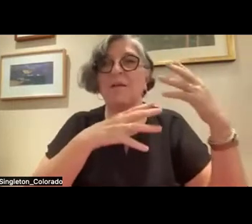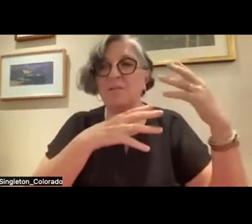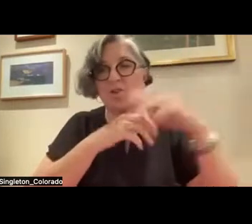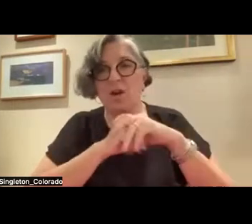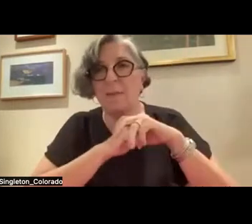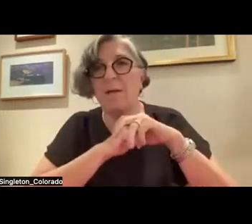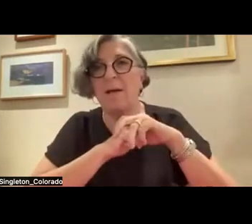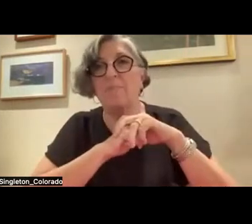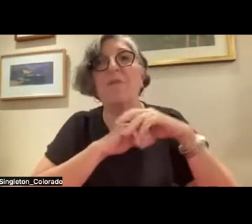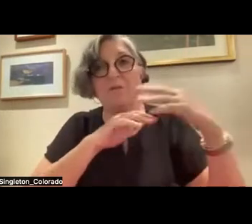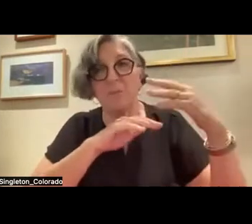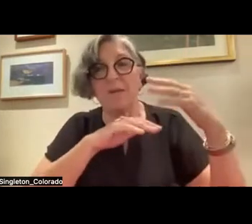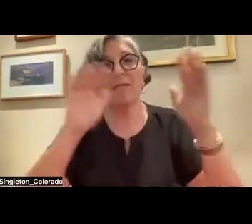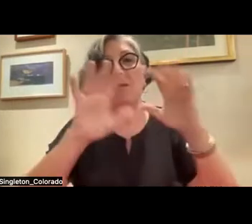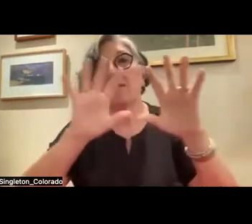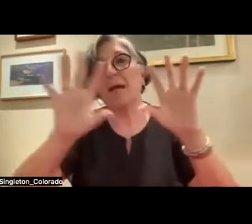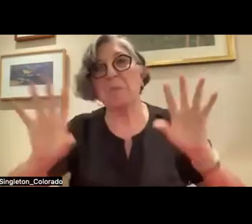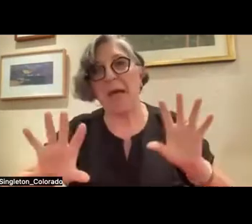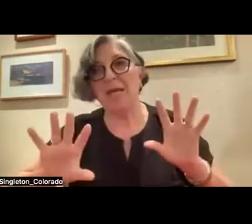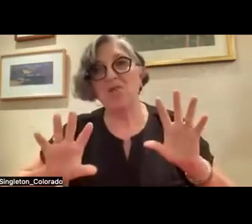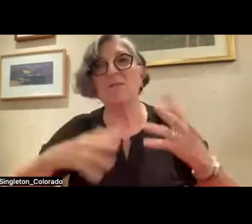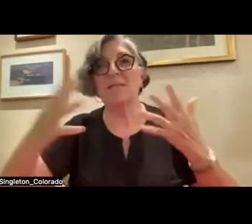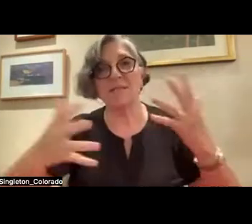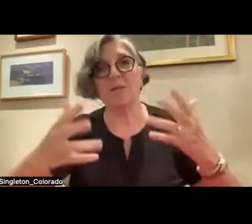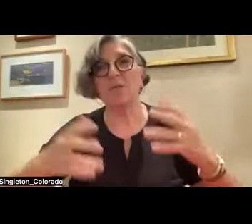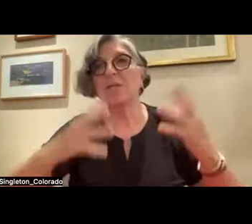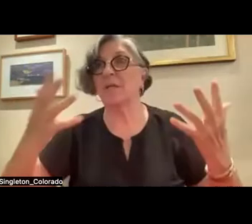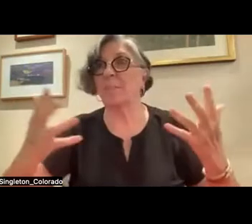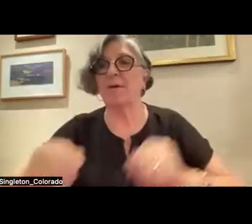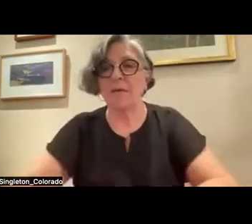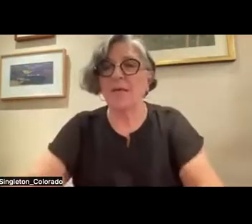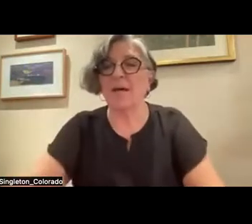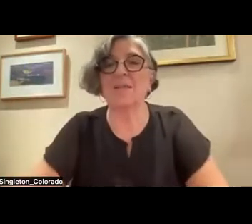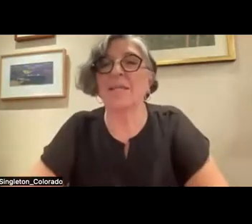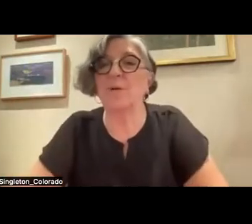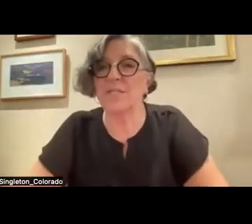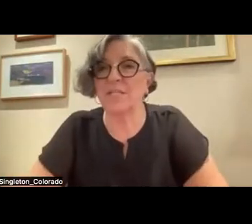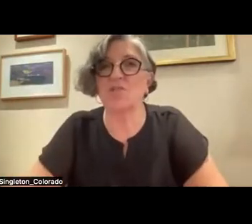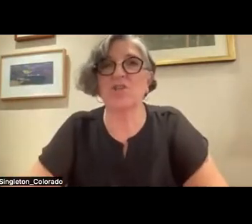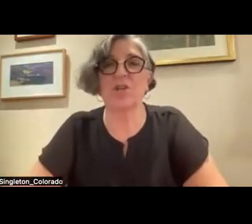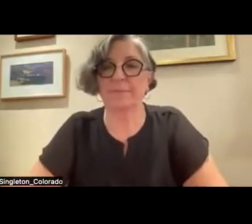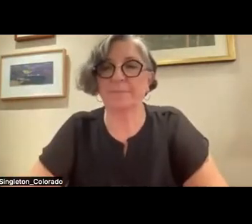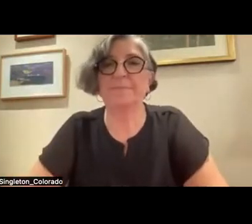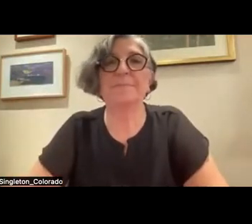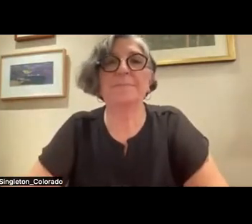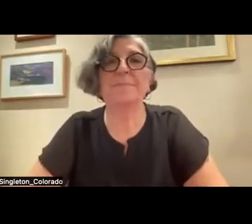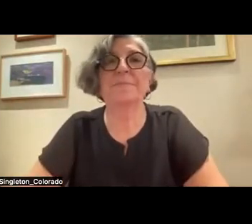how they describe finger spelling. So I'm going to unpack each of these and tell you a little bit about the linguistic